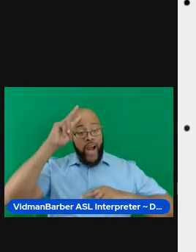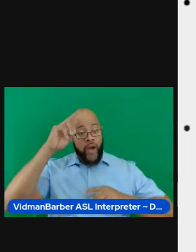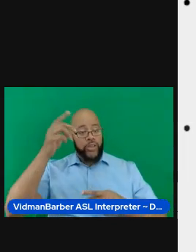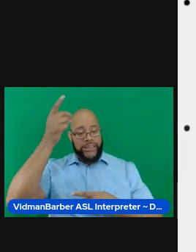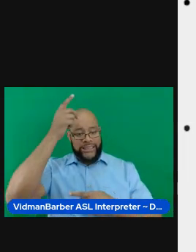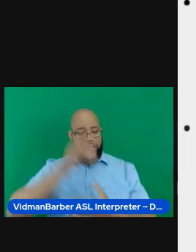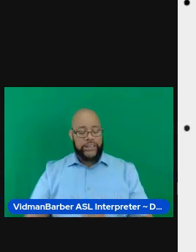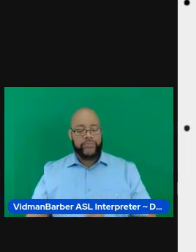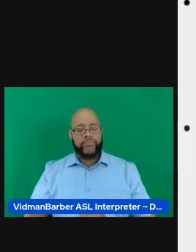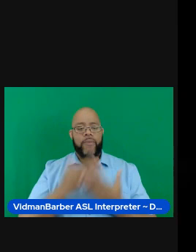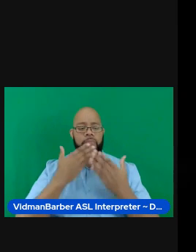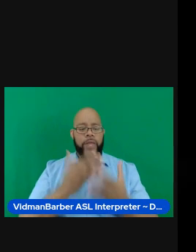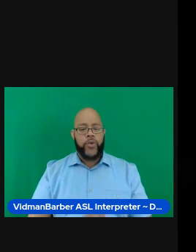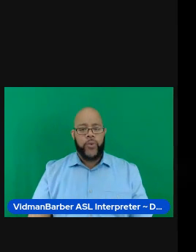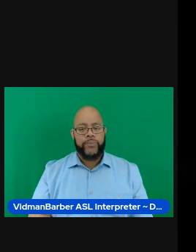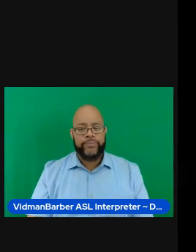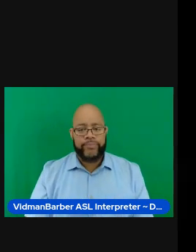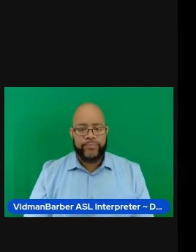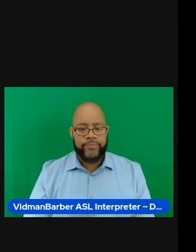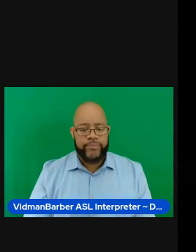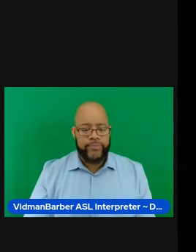diseases. Thank you.